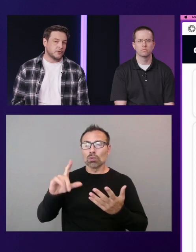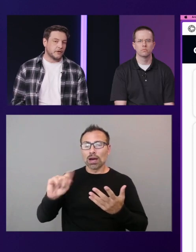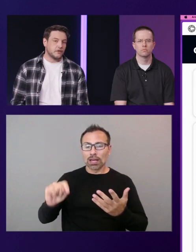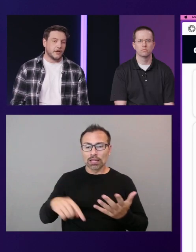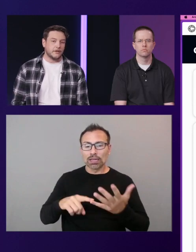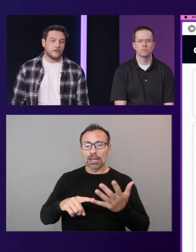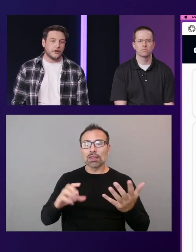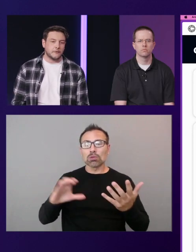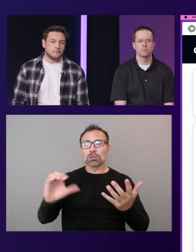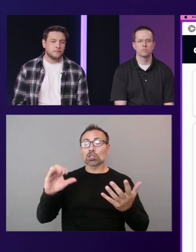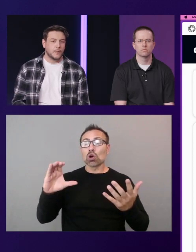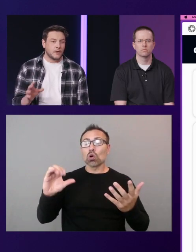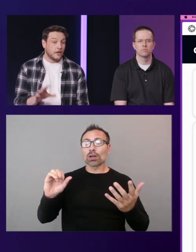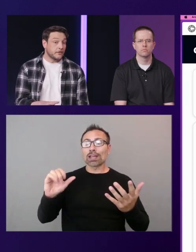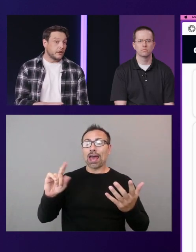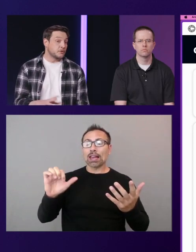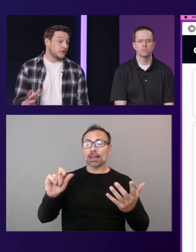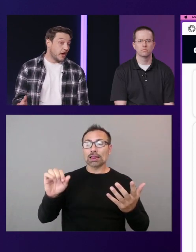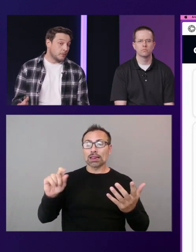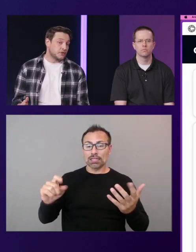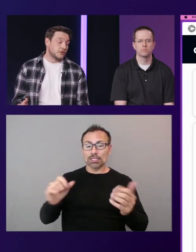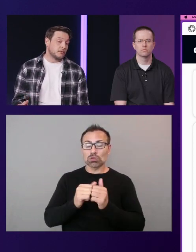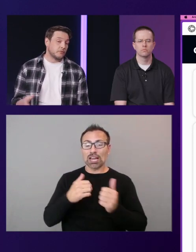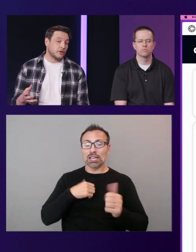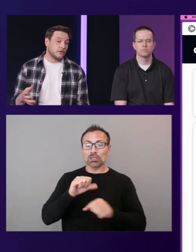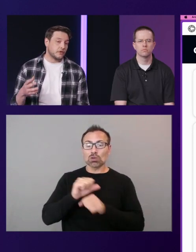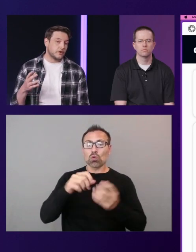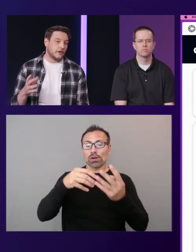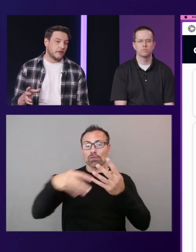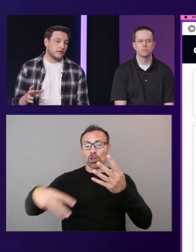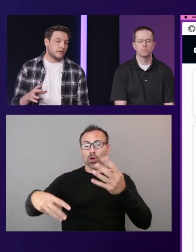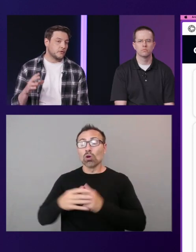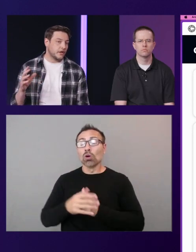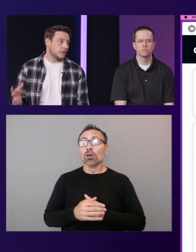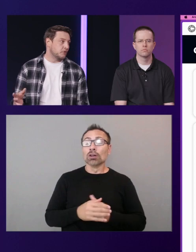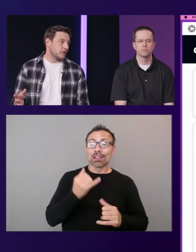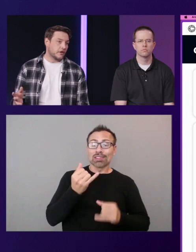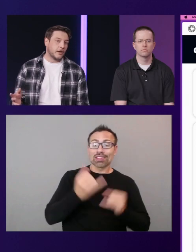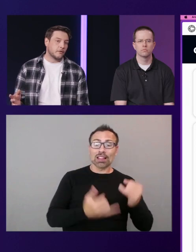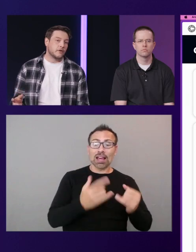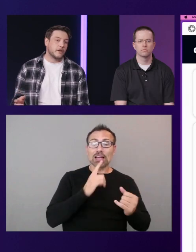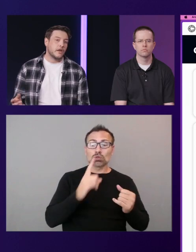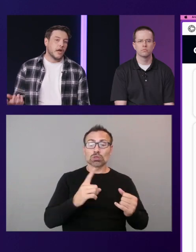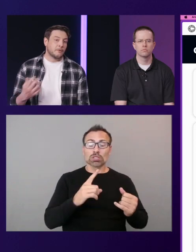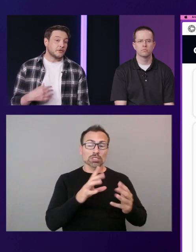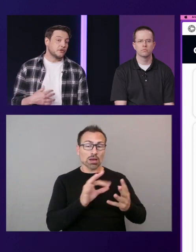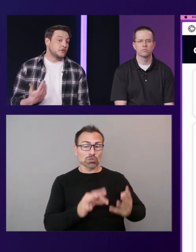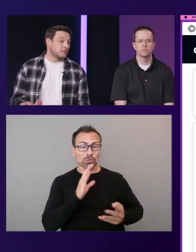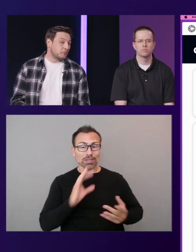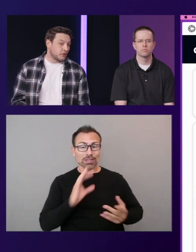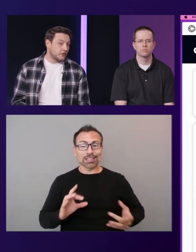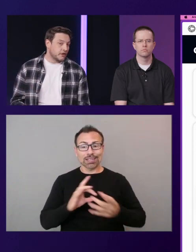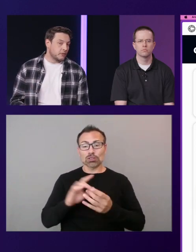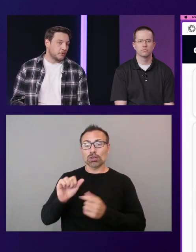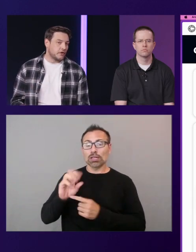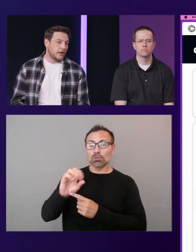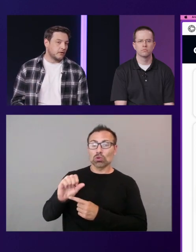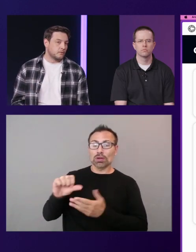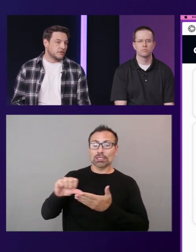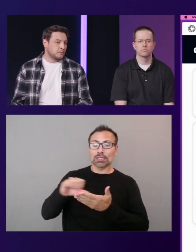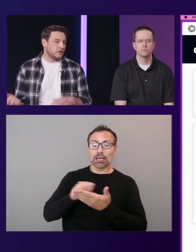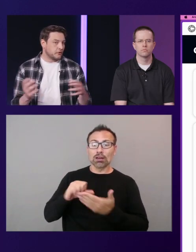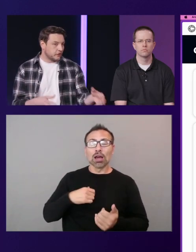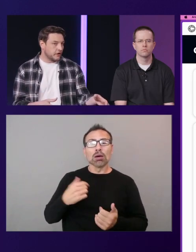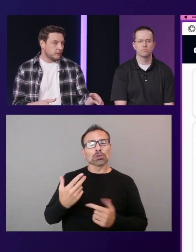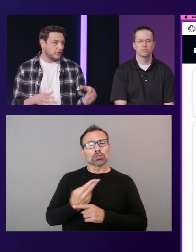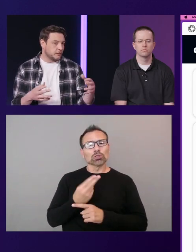definition, which we'll take a look at in a second. The last step, which is optional, but I'm going to do it, is connect this to an AWS account. I'm actually going to choose my personal AWS account,